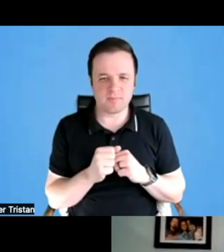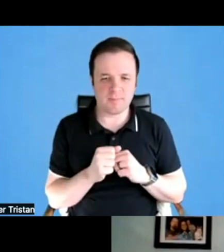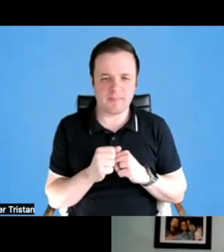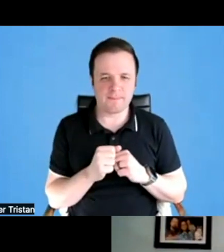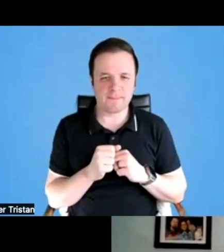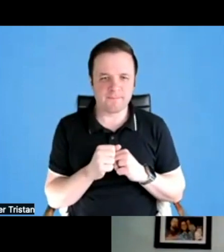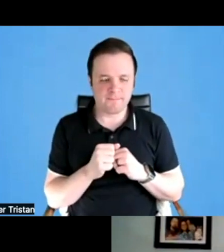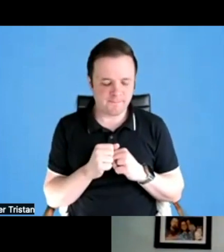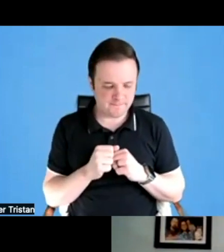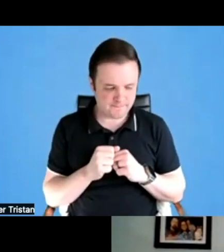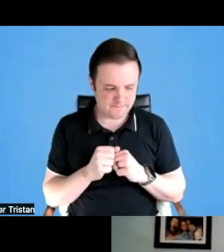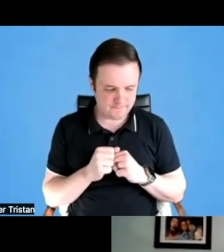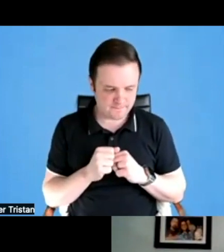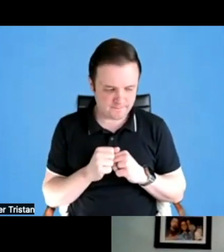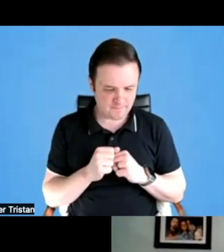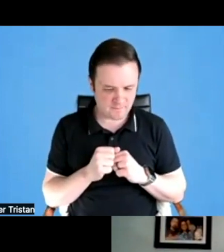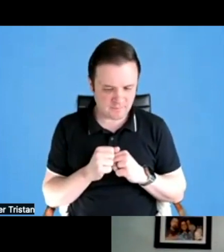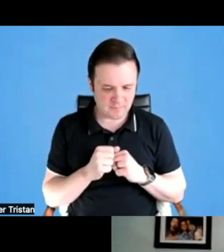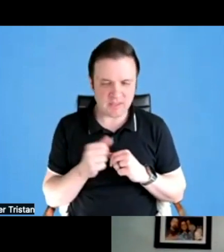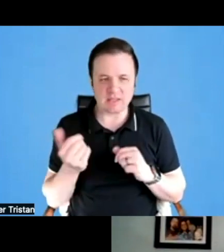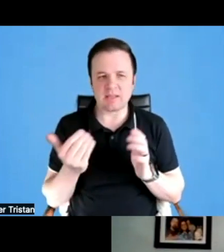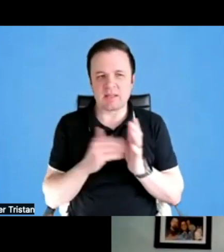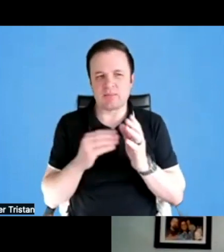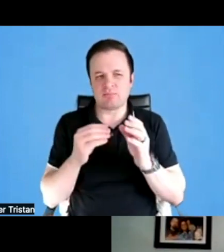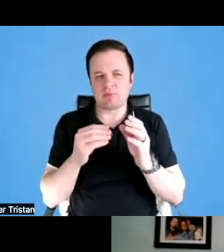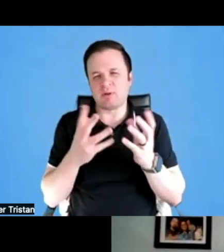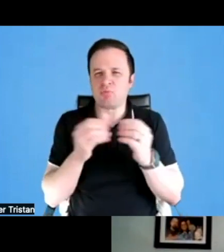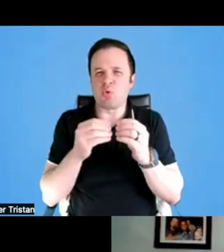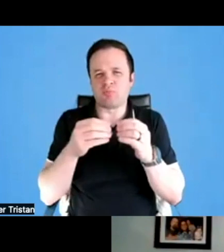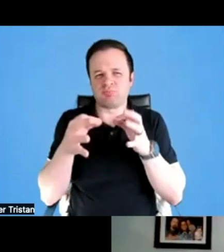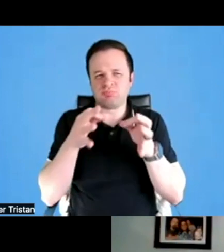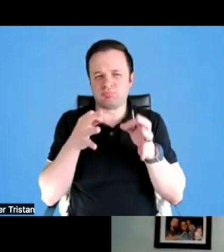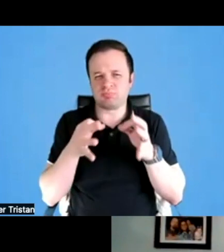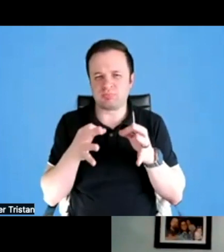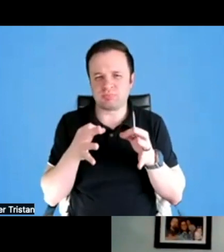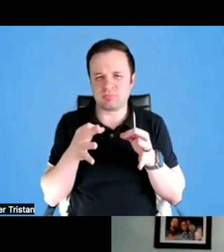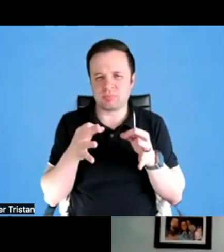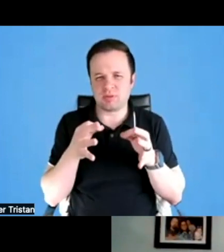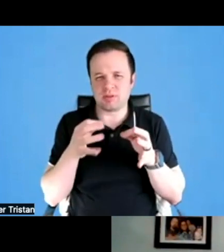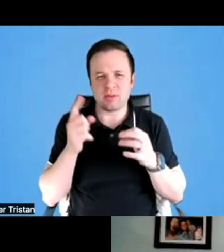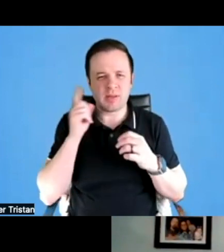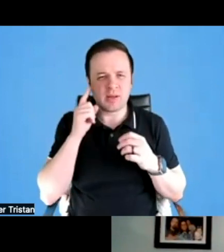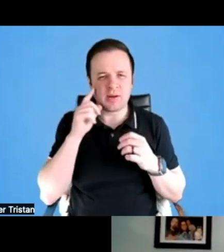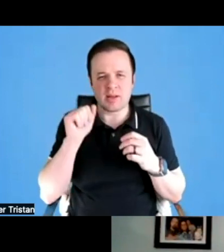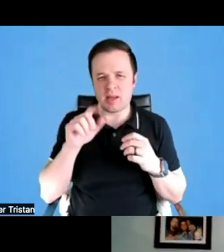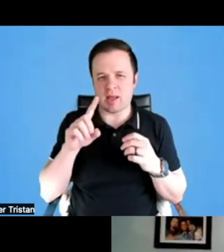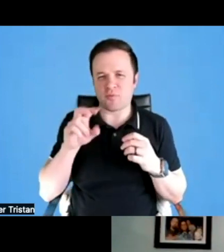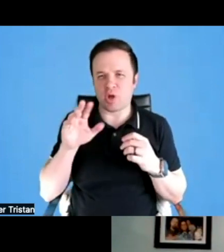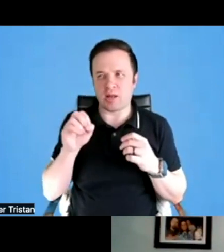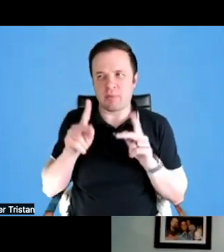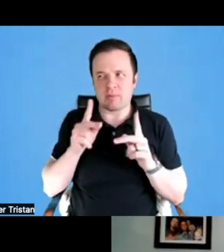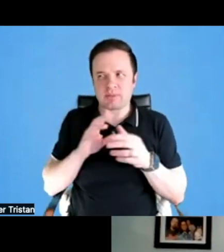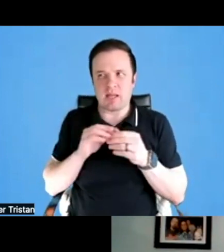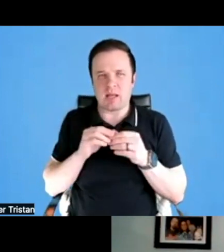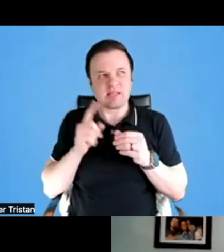So let's talk a little bit more about, it just sounds like, I'm hearing advocates in my head saying, like, this sounds like it takes a